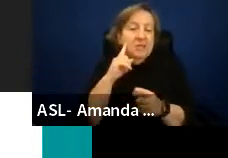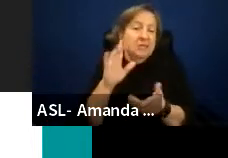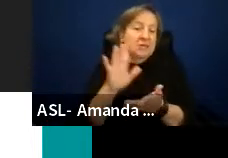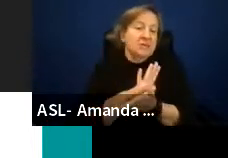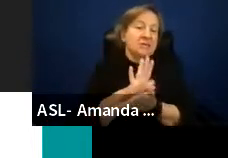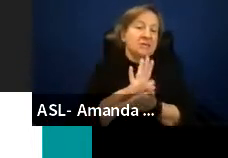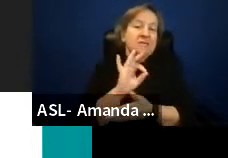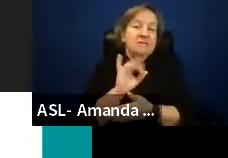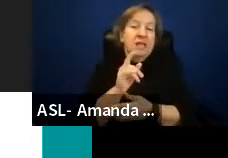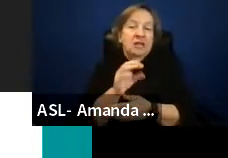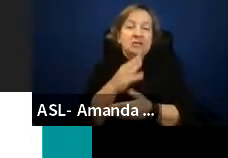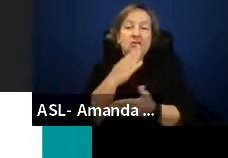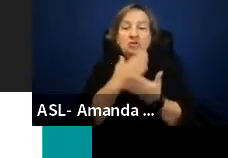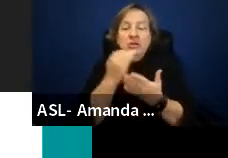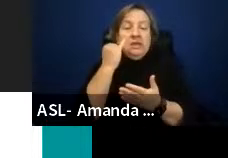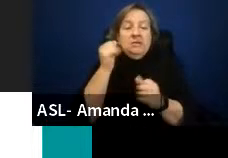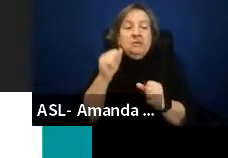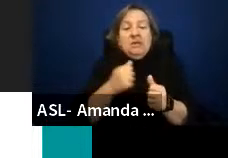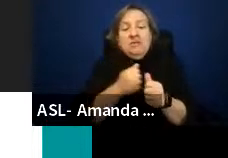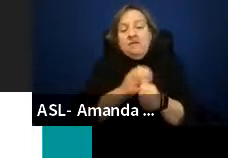good thing that we can follow up on.